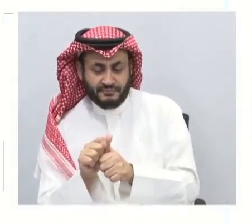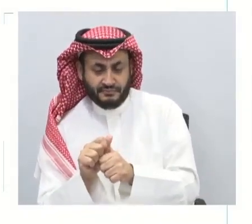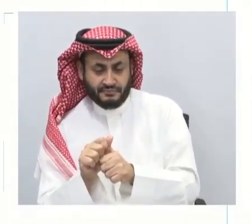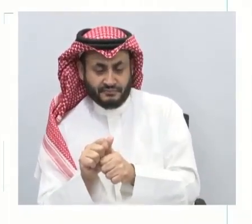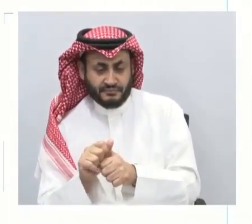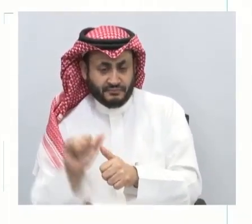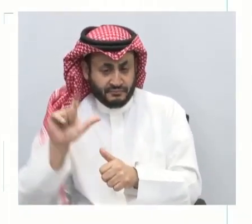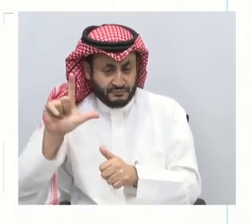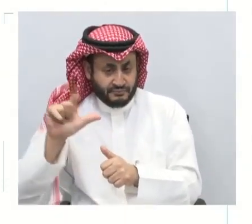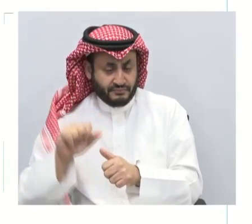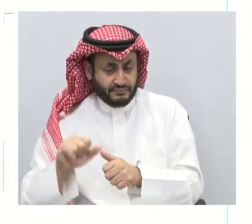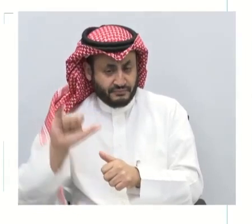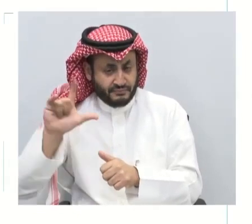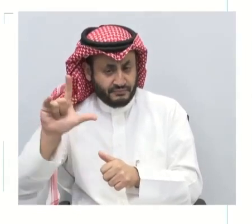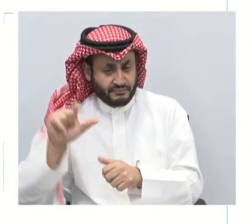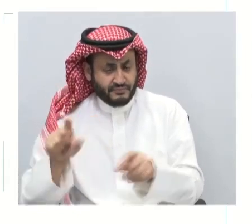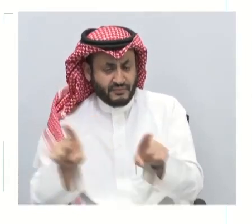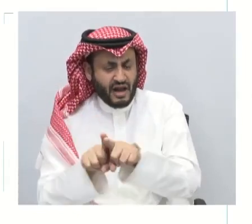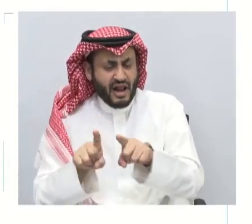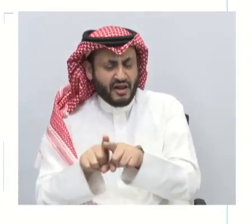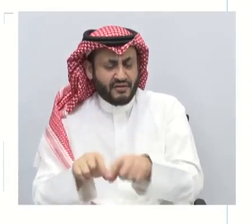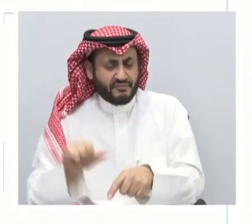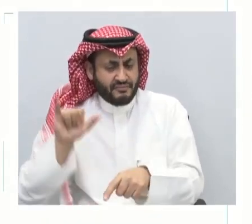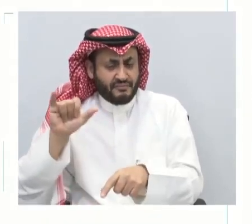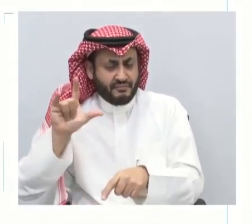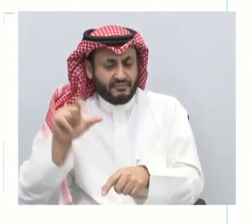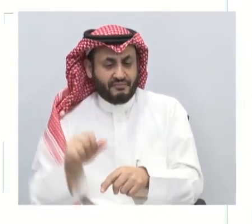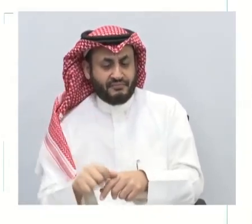practice. I'll meet you at 7.